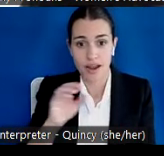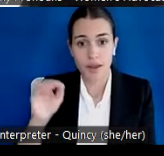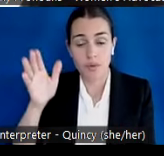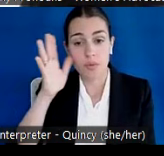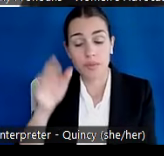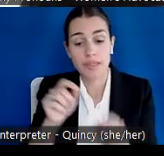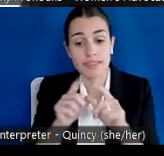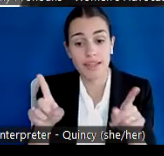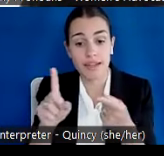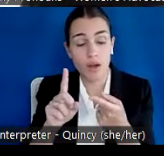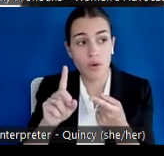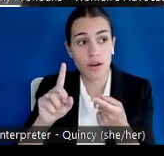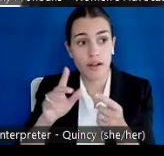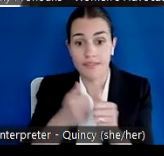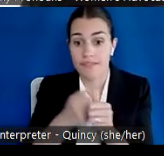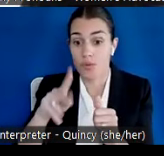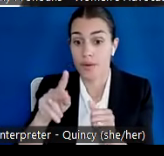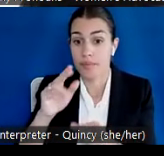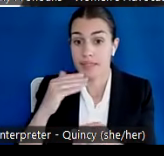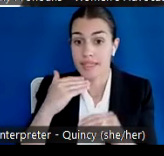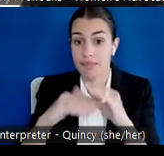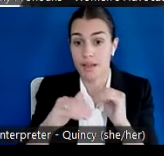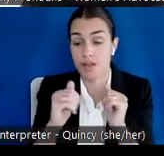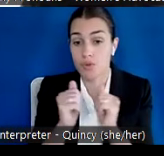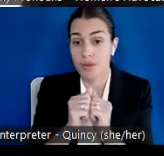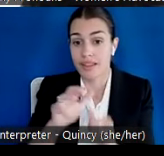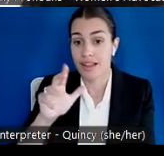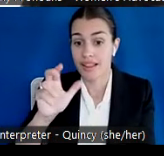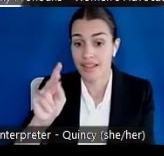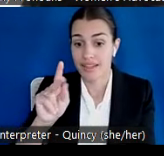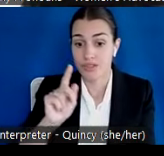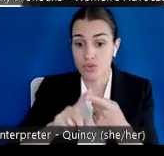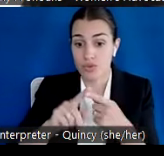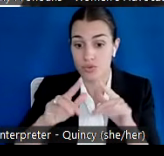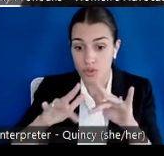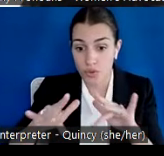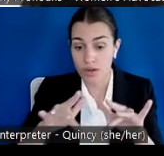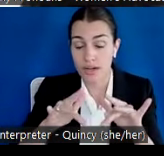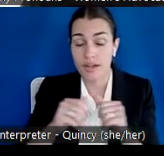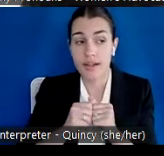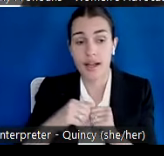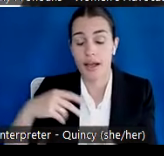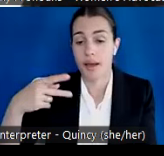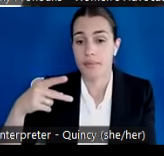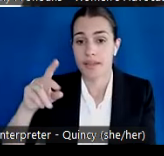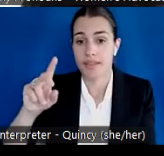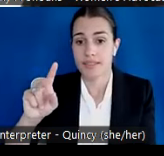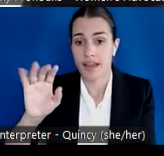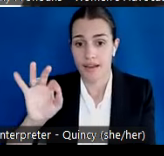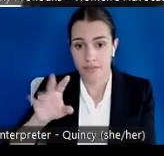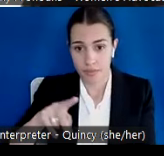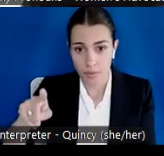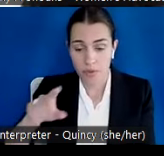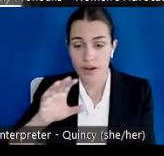out a follow-up email with a link to the recording of the webinar, a PDF of the PowerPoint slides, and a certificate